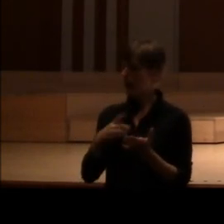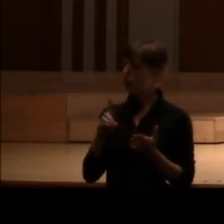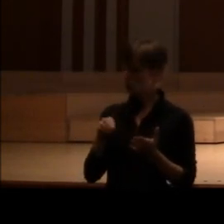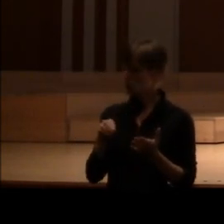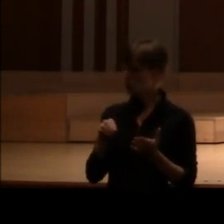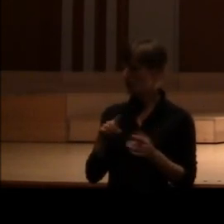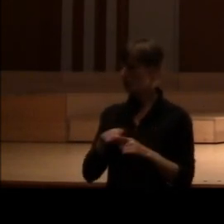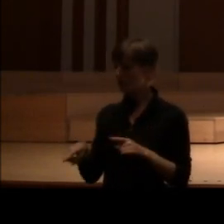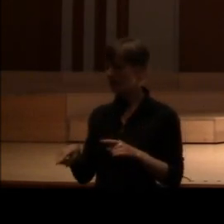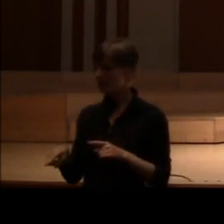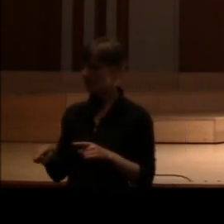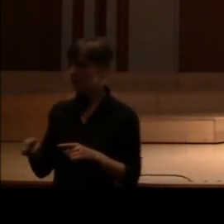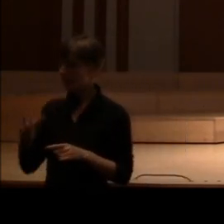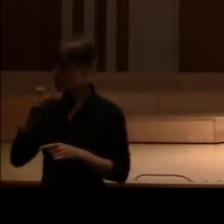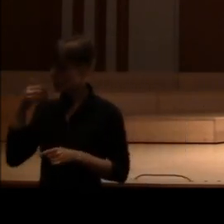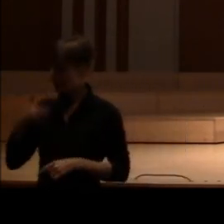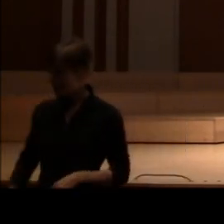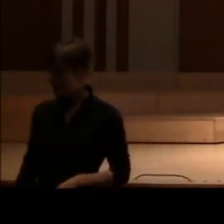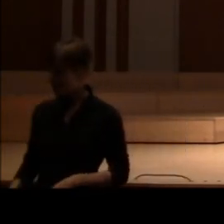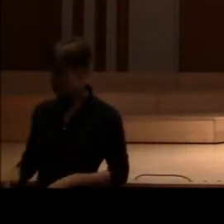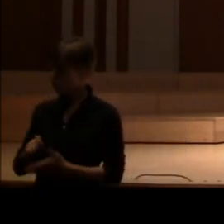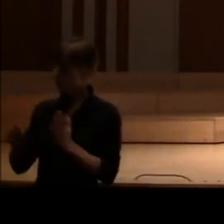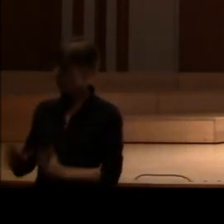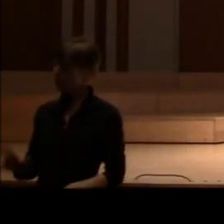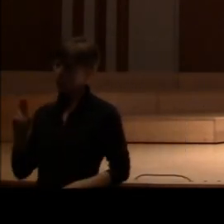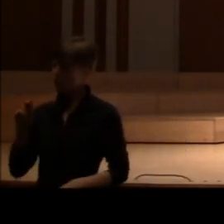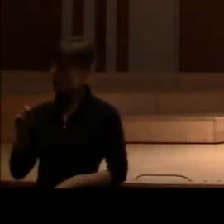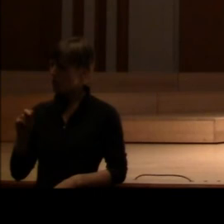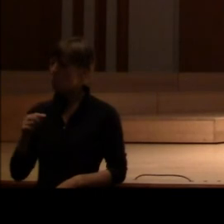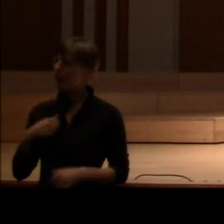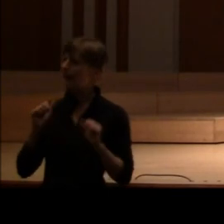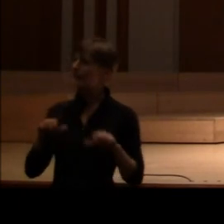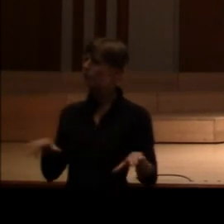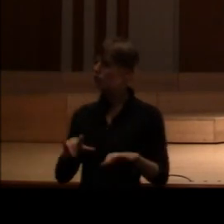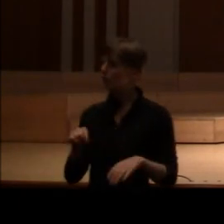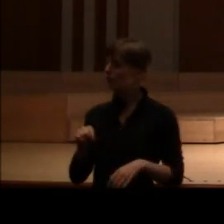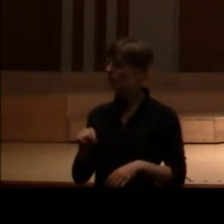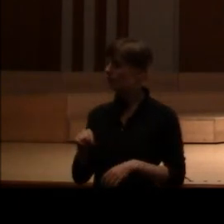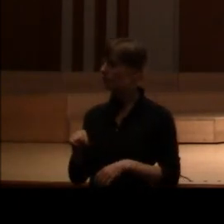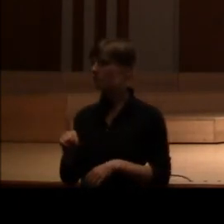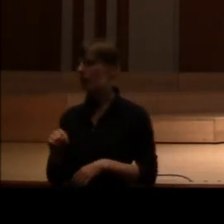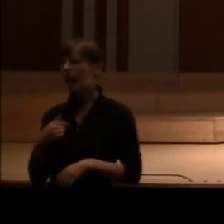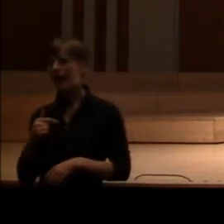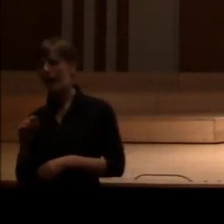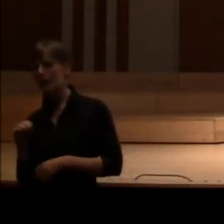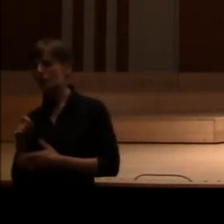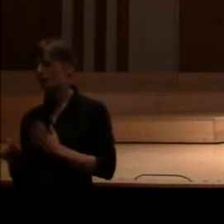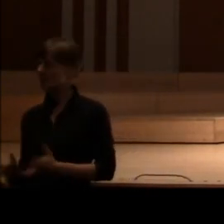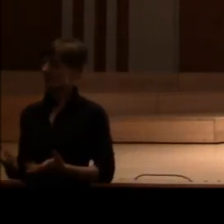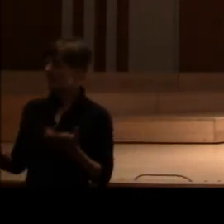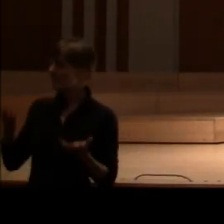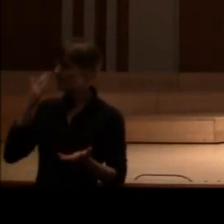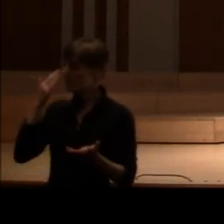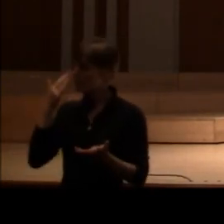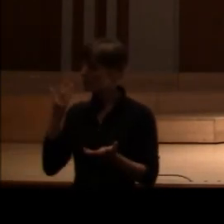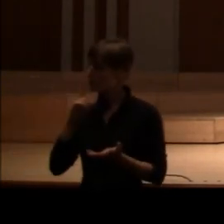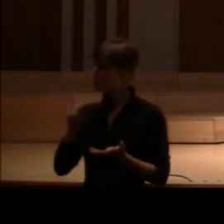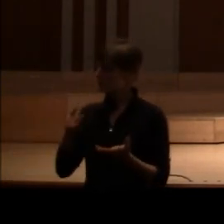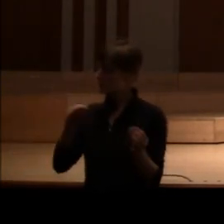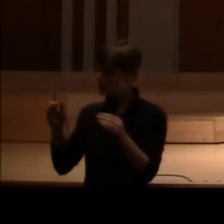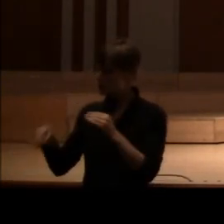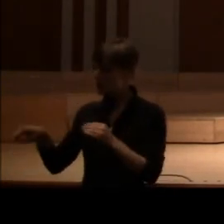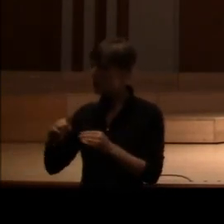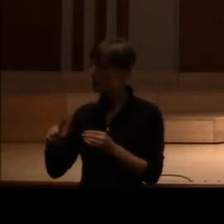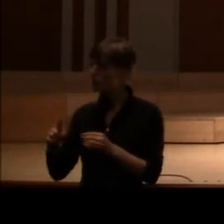not part of my identity. So really giving students that ownership can be a major component of that. What are some other ideas? Because really, I feel